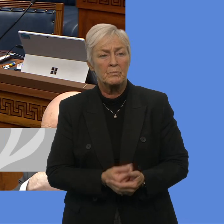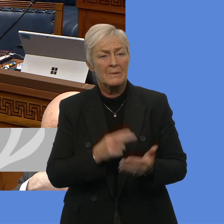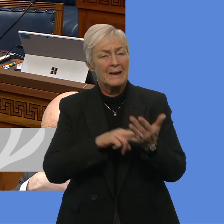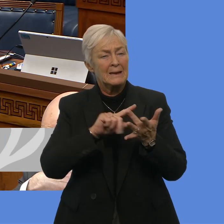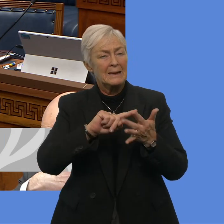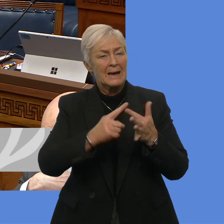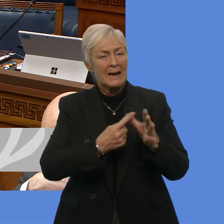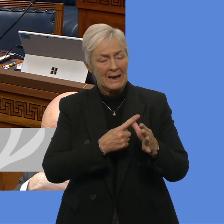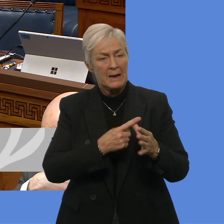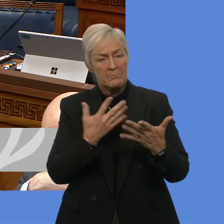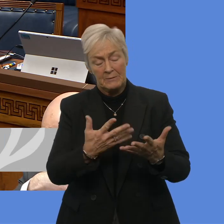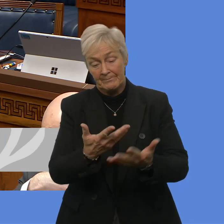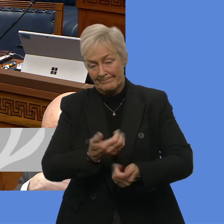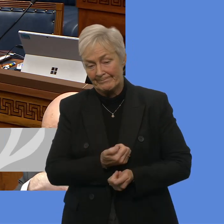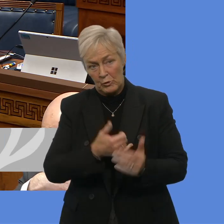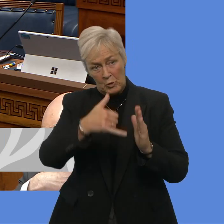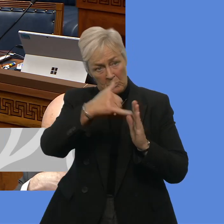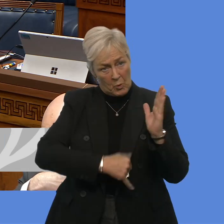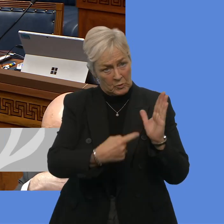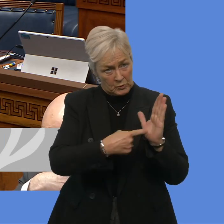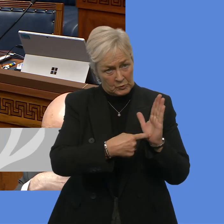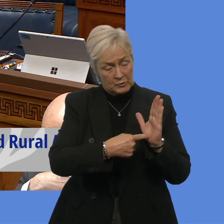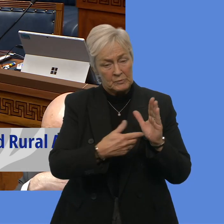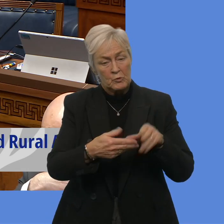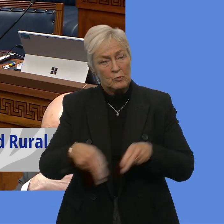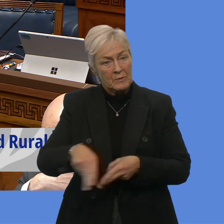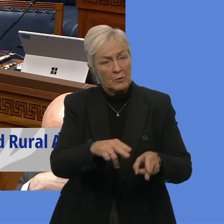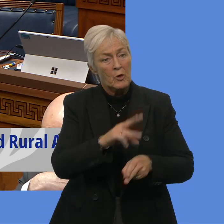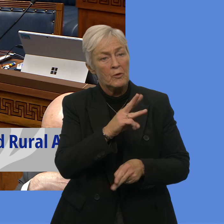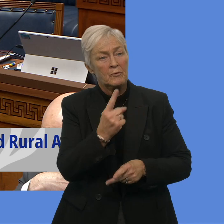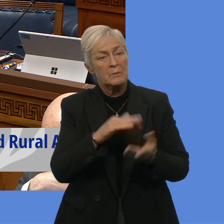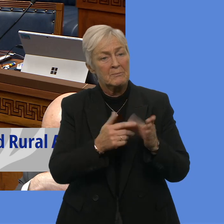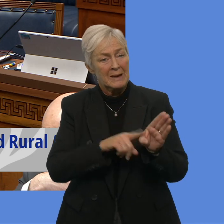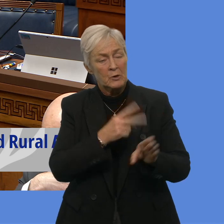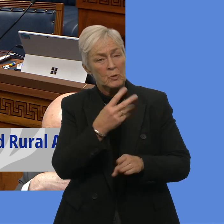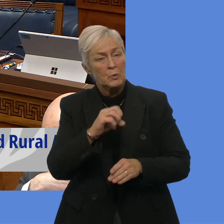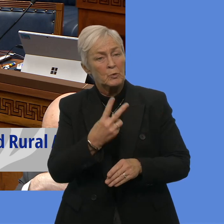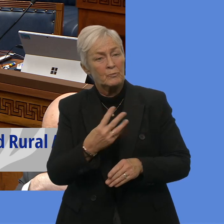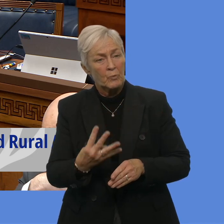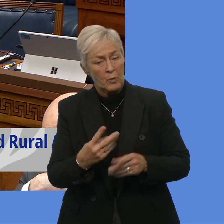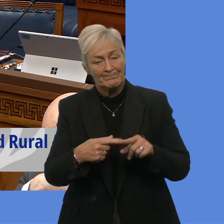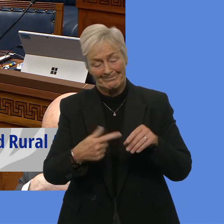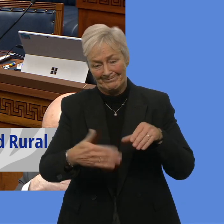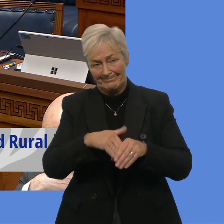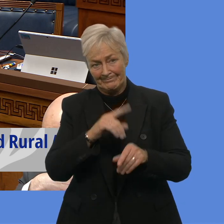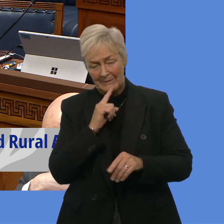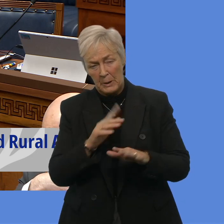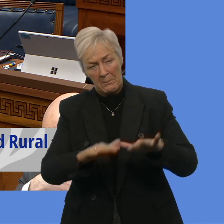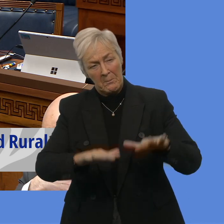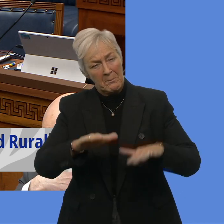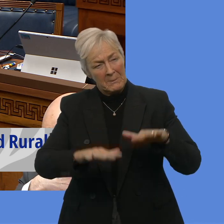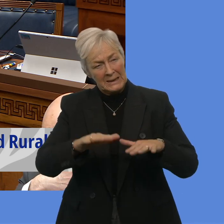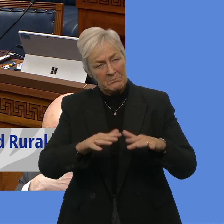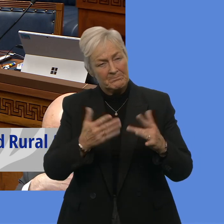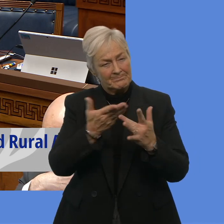NEA received a report of pollution in the Loop River on the 31st of May 2024. The incident was classified as having a medium severity